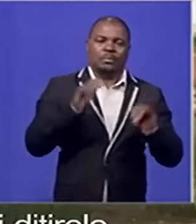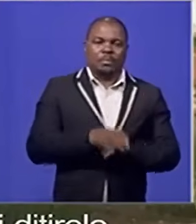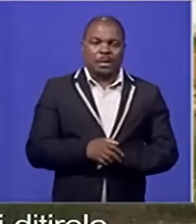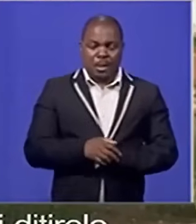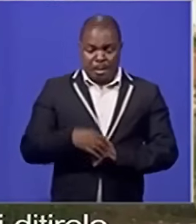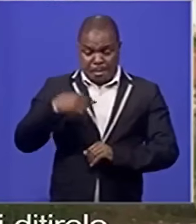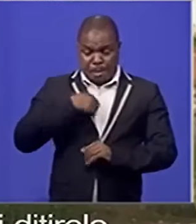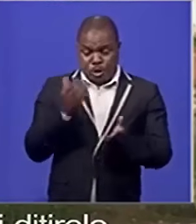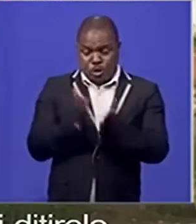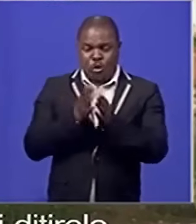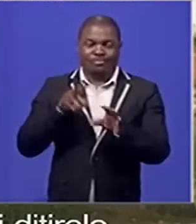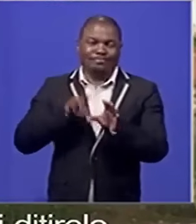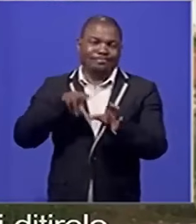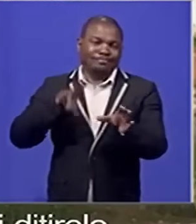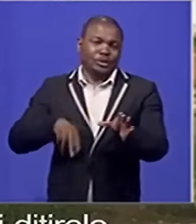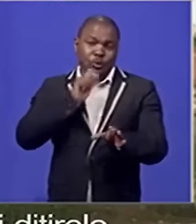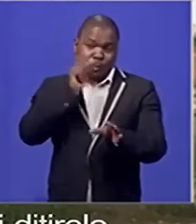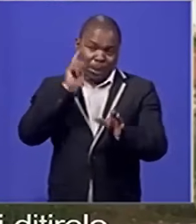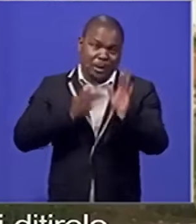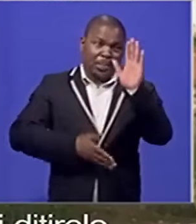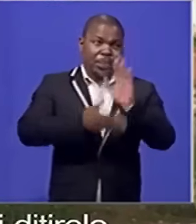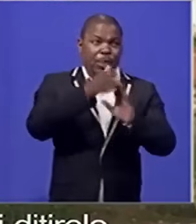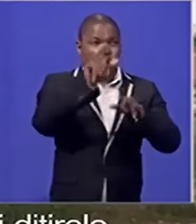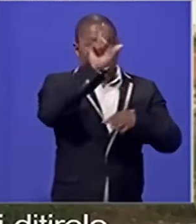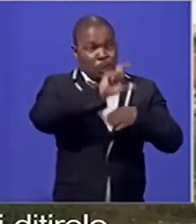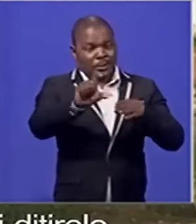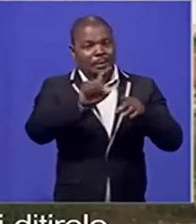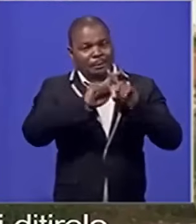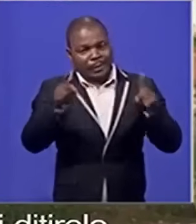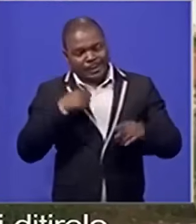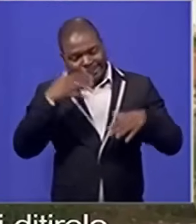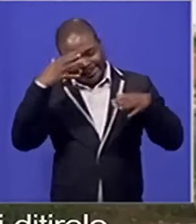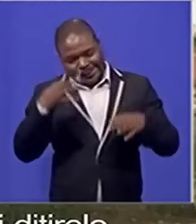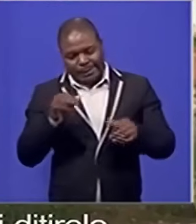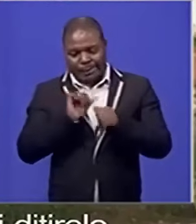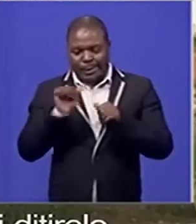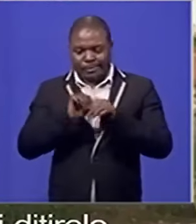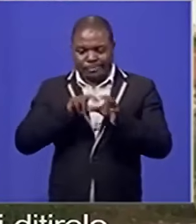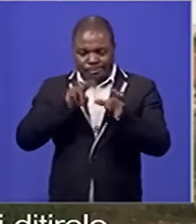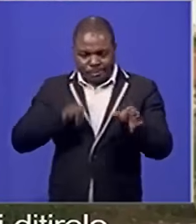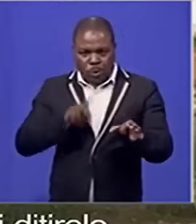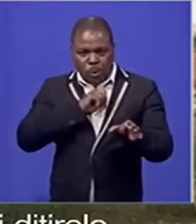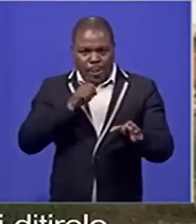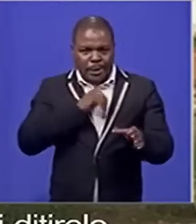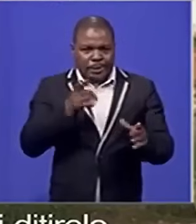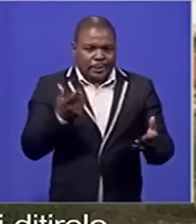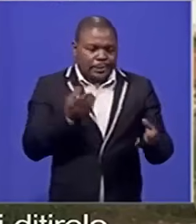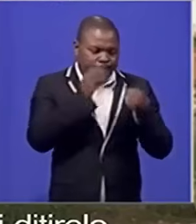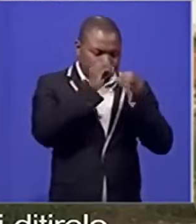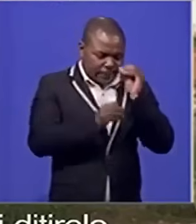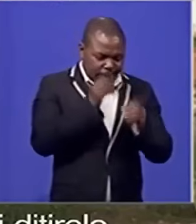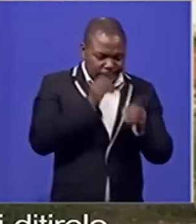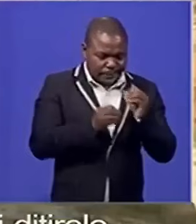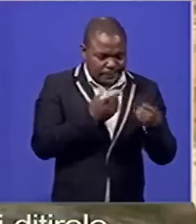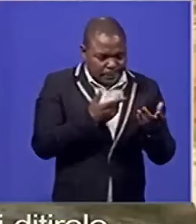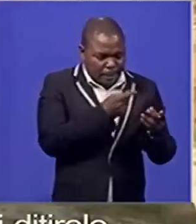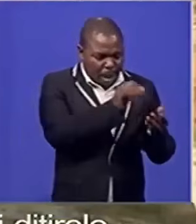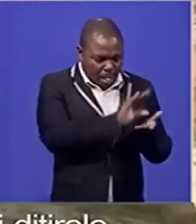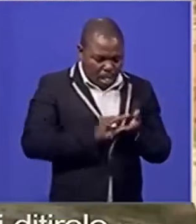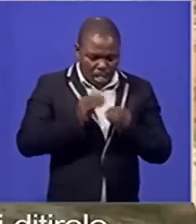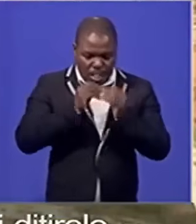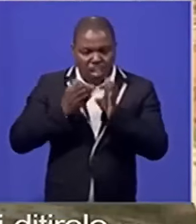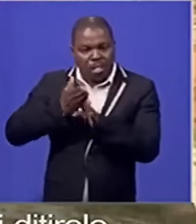ko sekolong ne ke tshwantse ke collegeng ke go bala e be re decide gore ke drope auto re bankanya ditshenyegelo re agele bota ka re agile yana